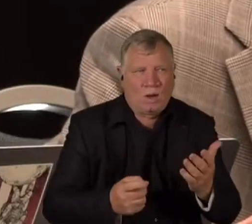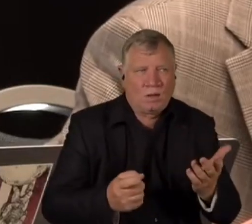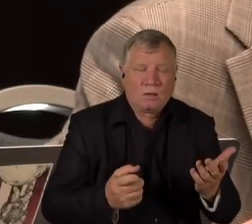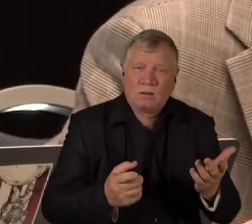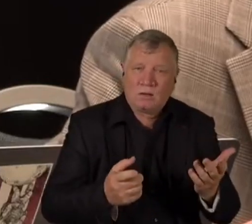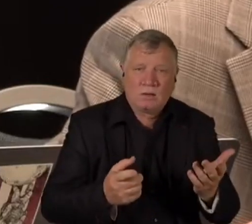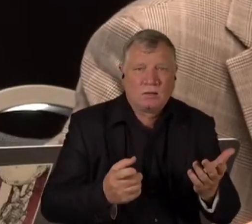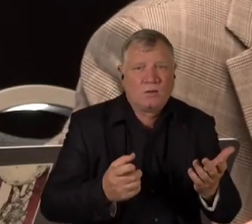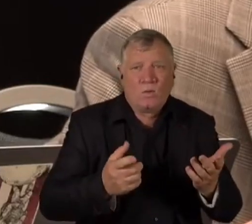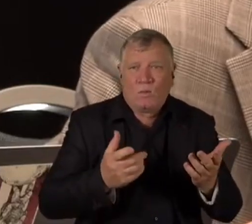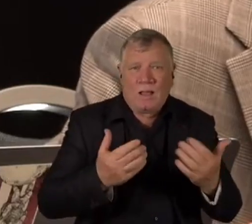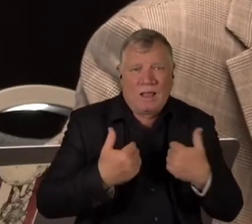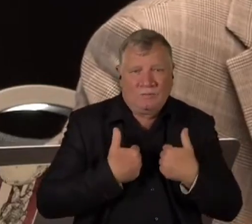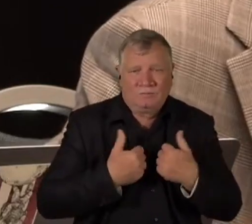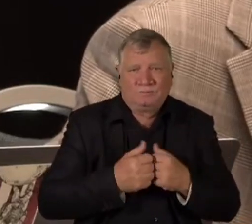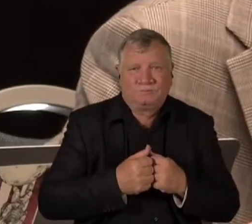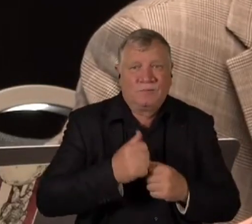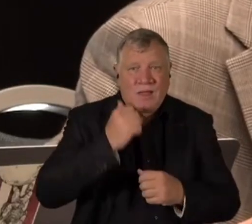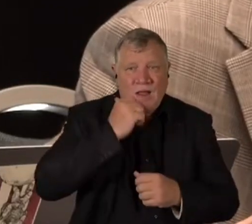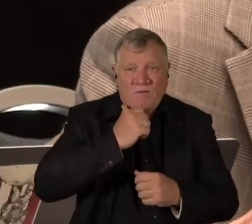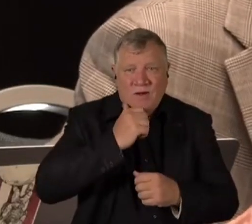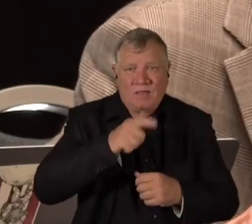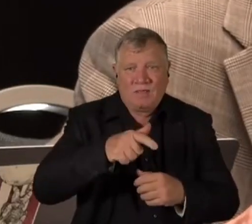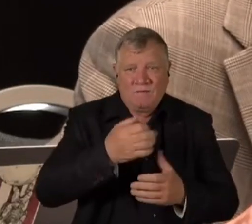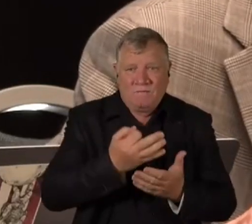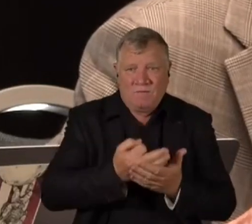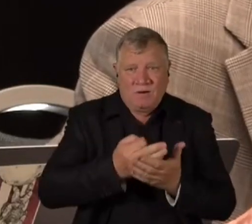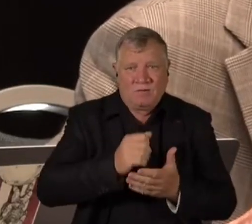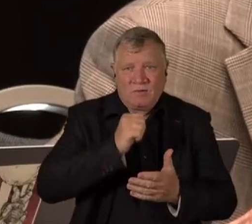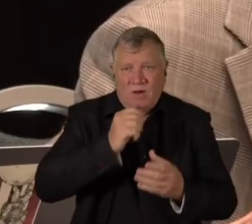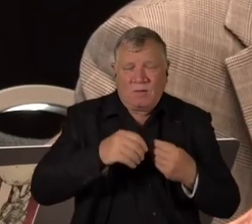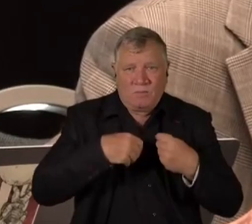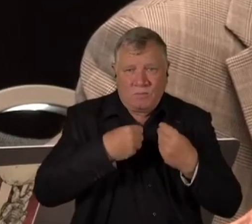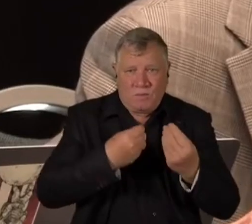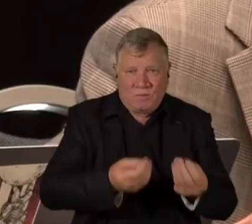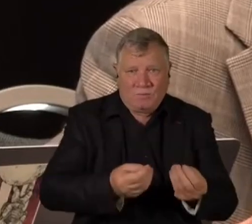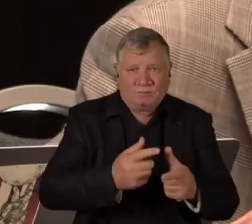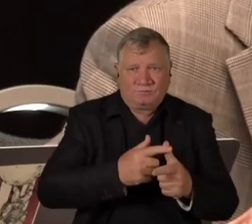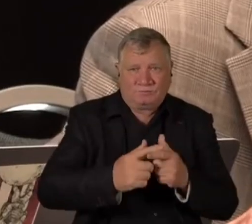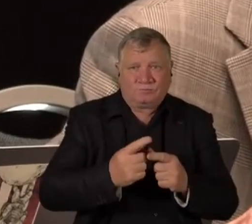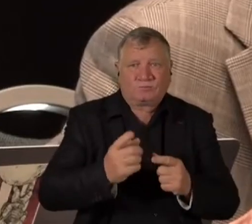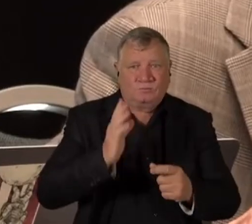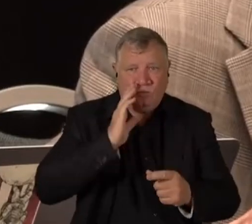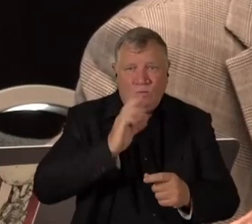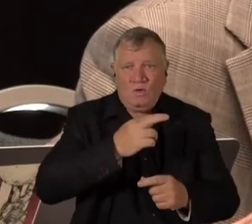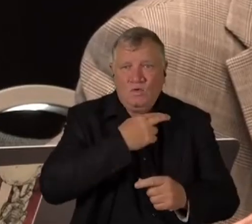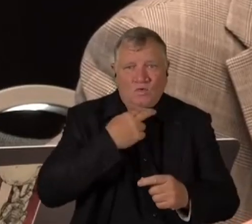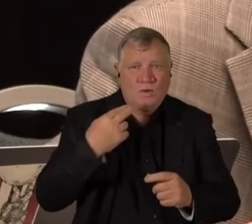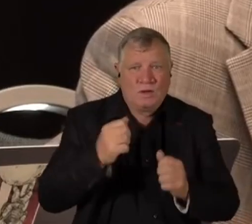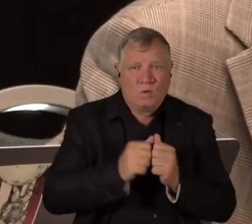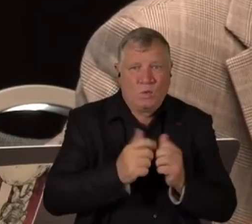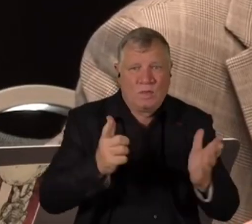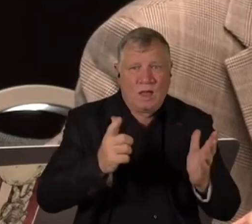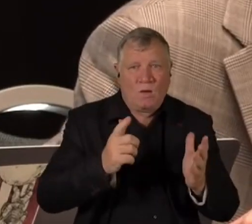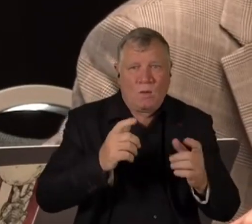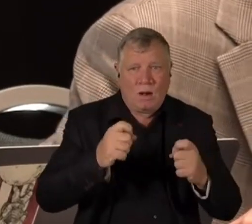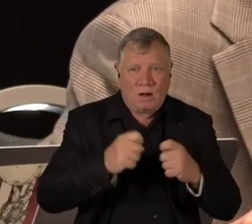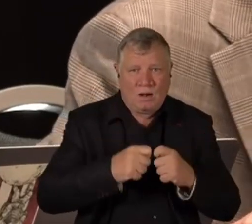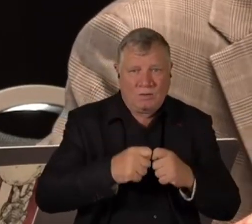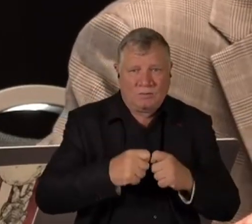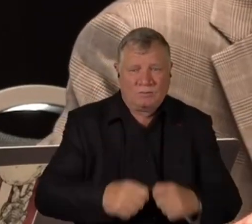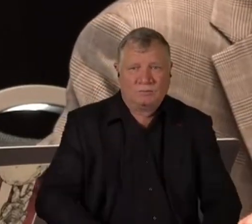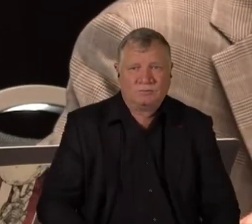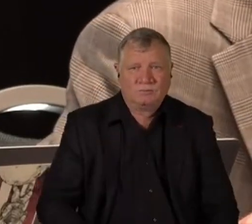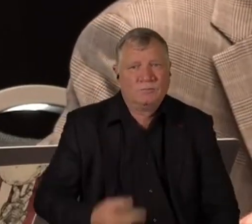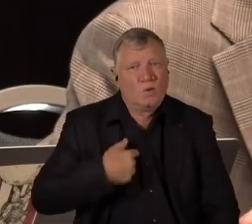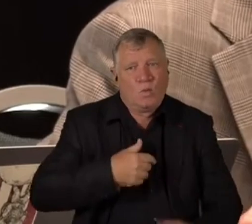stake. Every day that these funds are not deployed is another day that the people of Puerto Rico are at risk of being without power. We